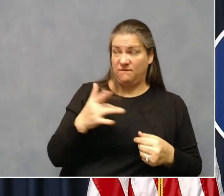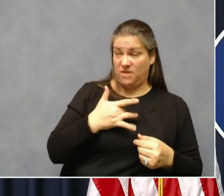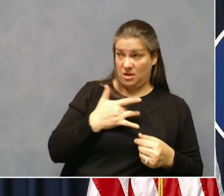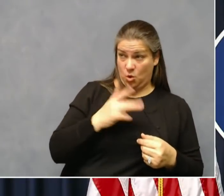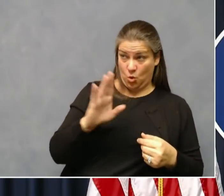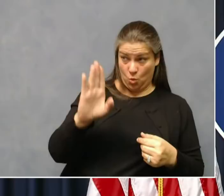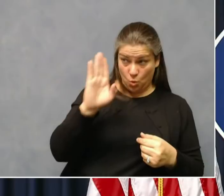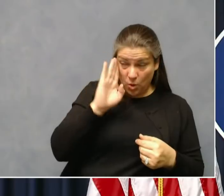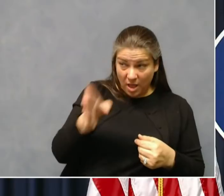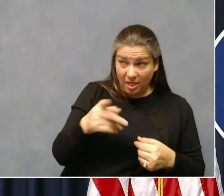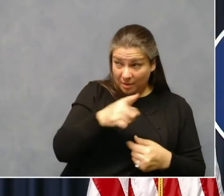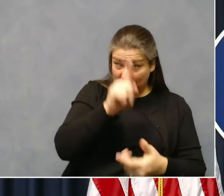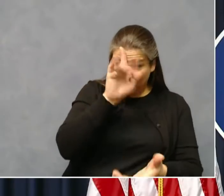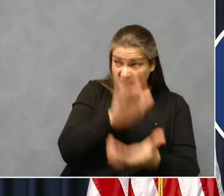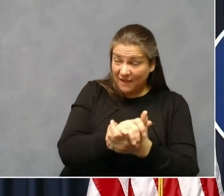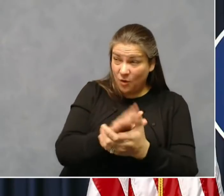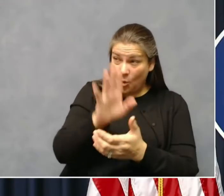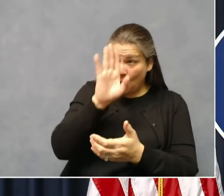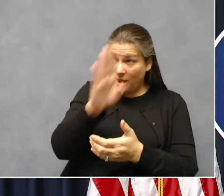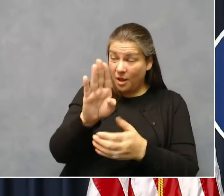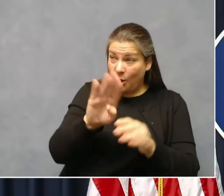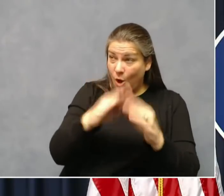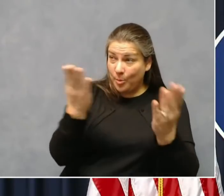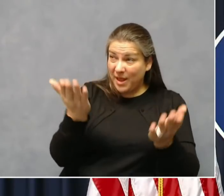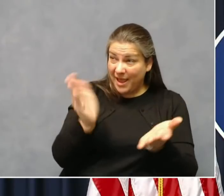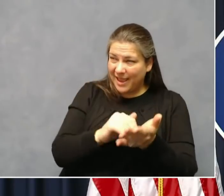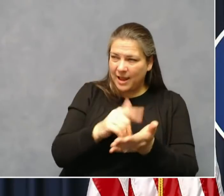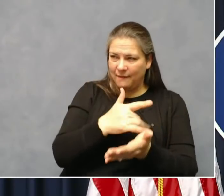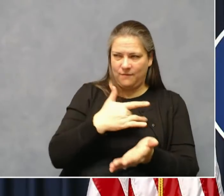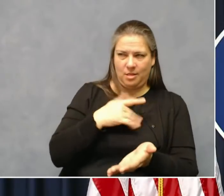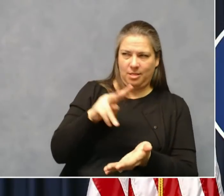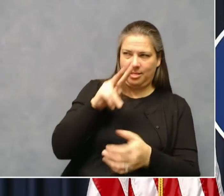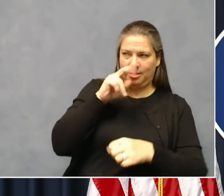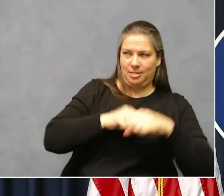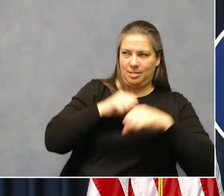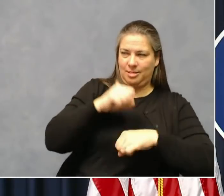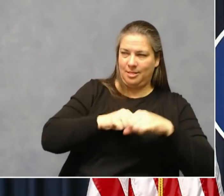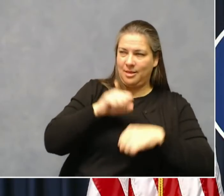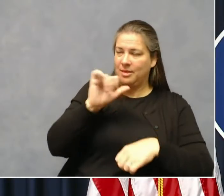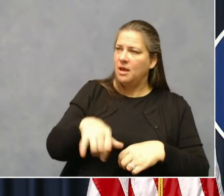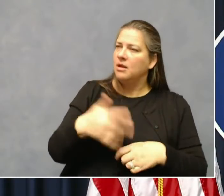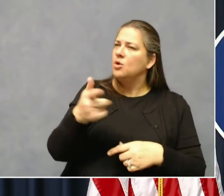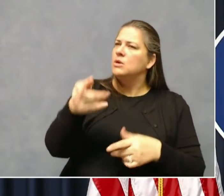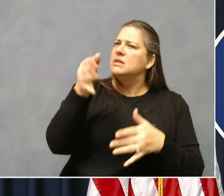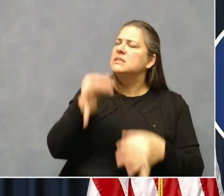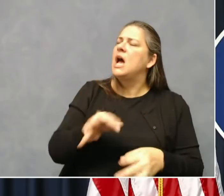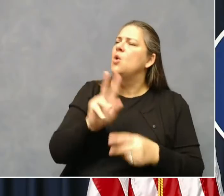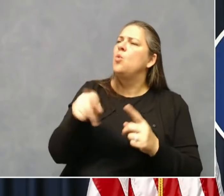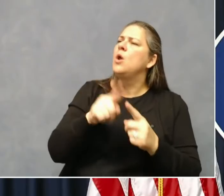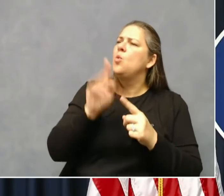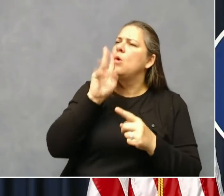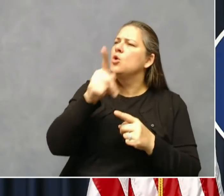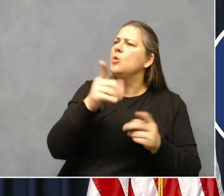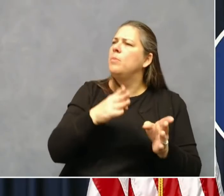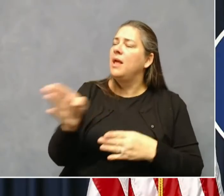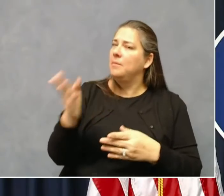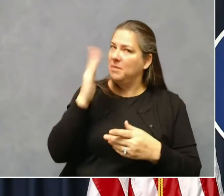know, when will there be a definitive decision on this so business owners can plan accordingly?